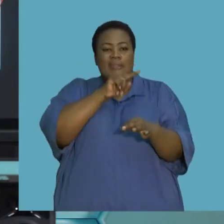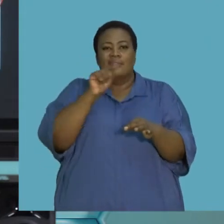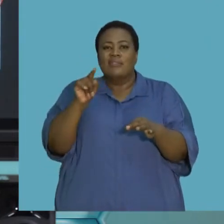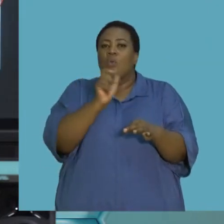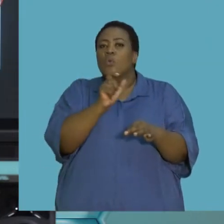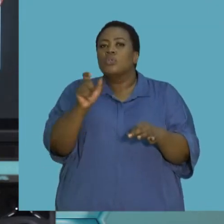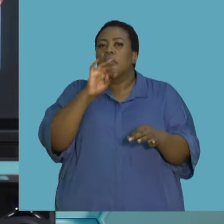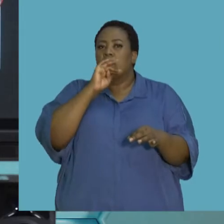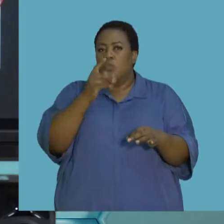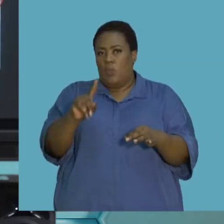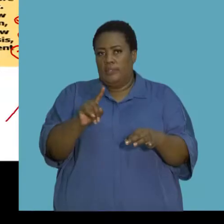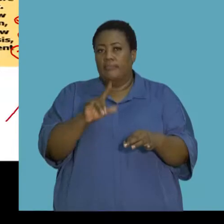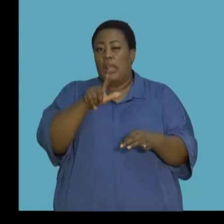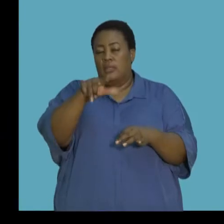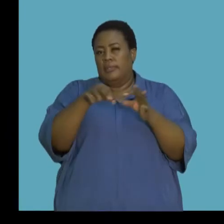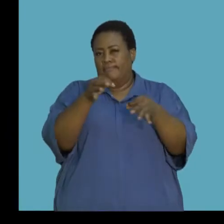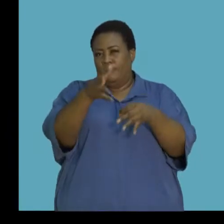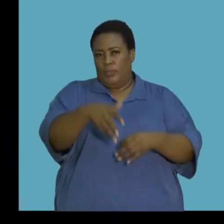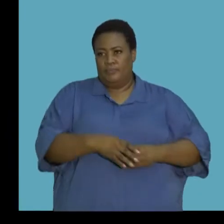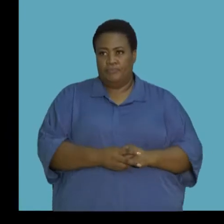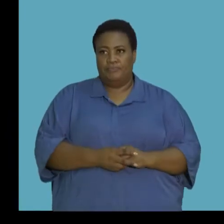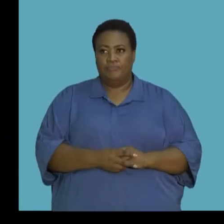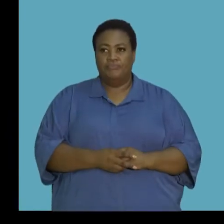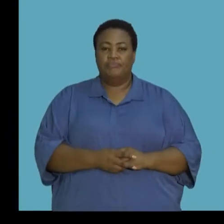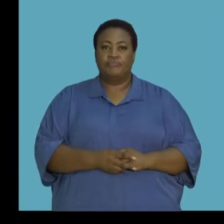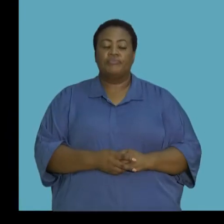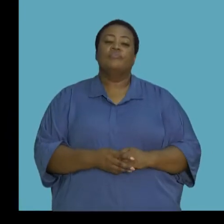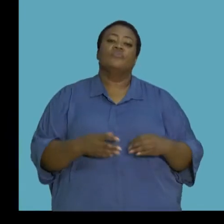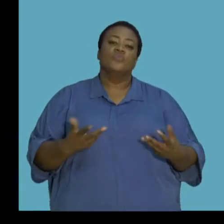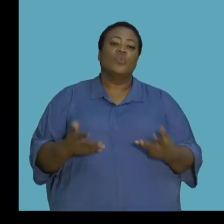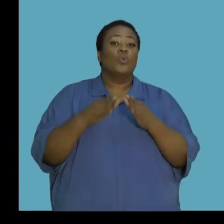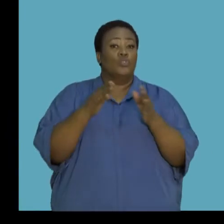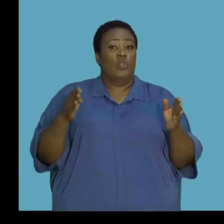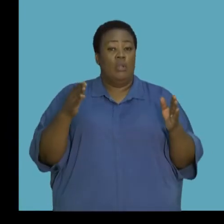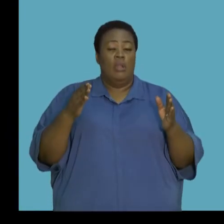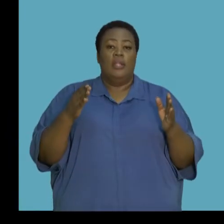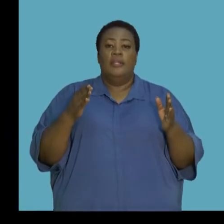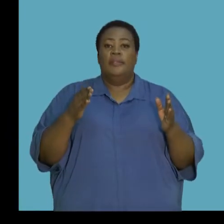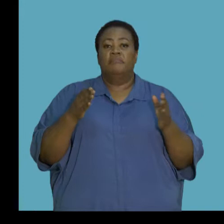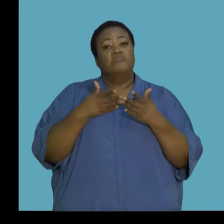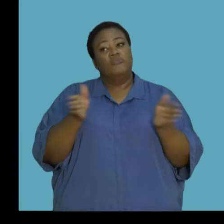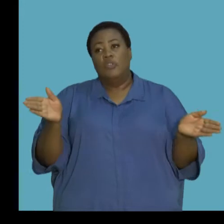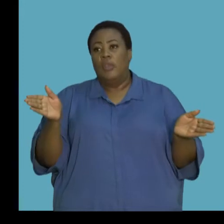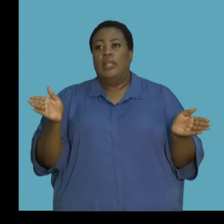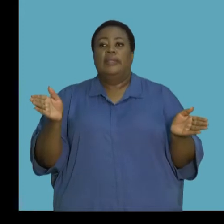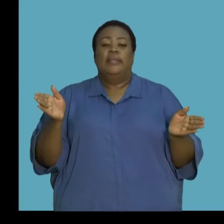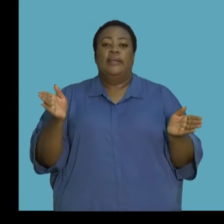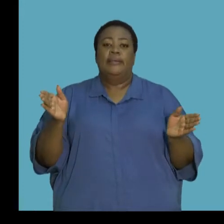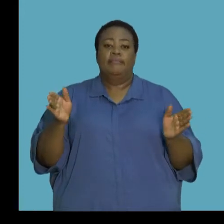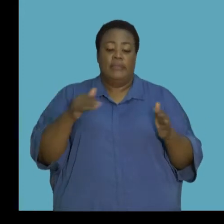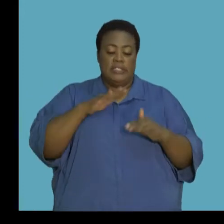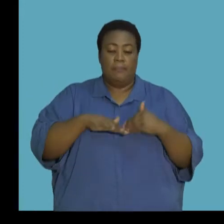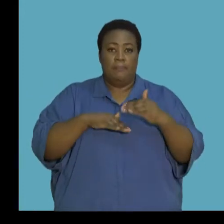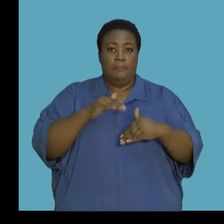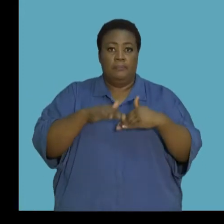mean. Right, so that's the overview. So generally, we need to follow the following steps, and if we take these